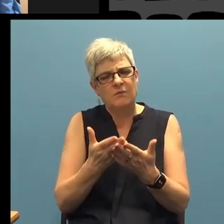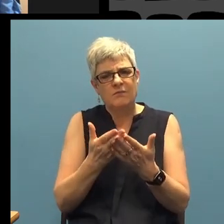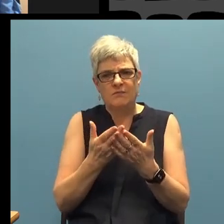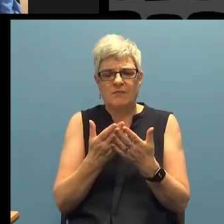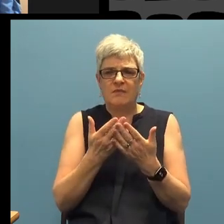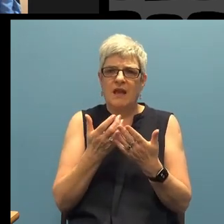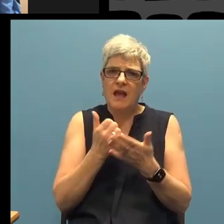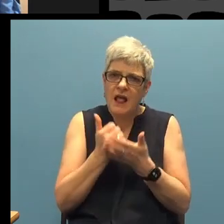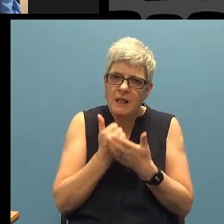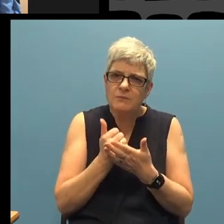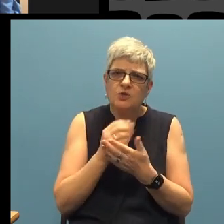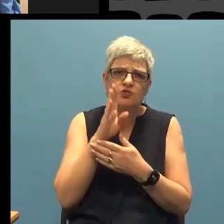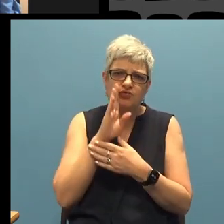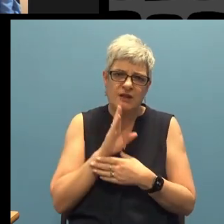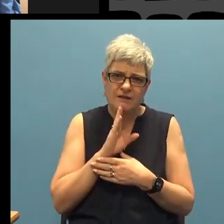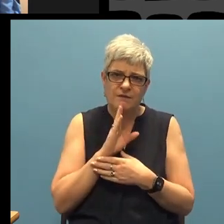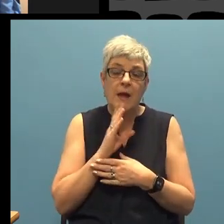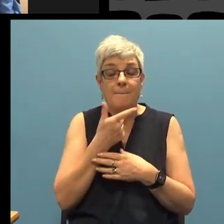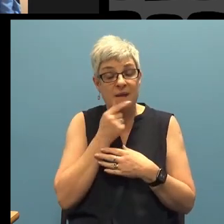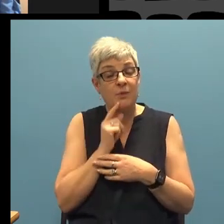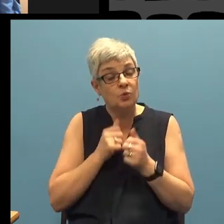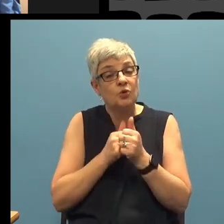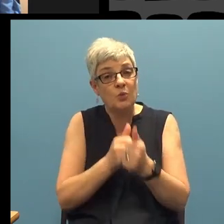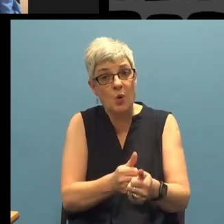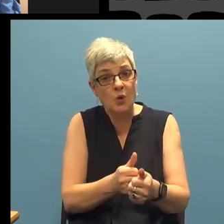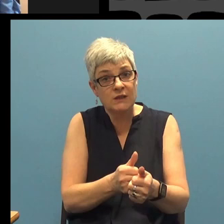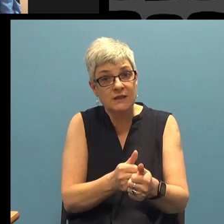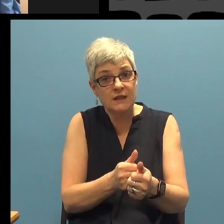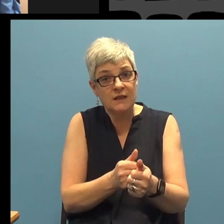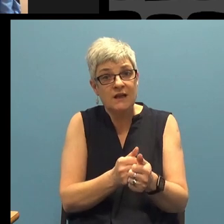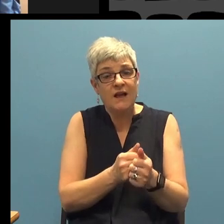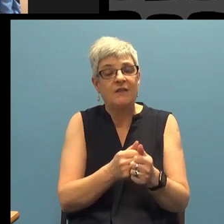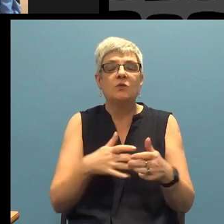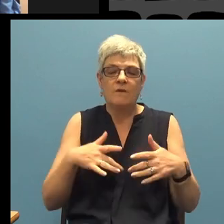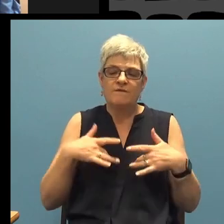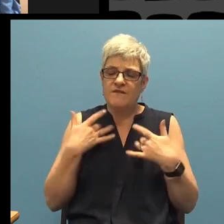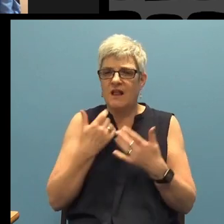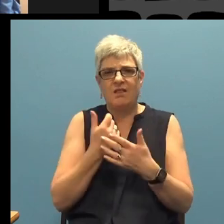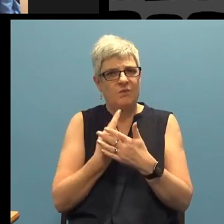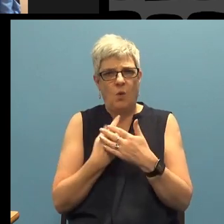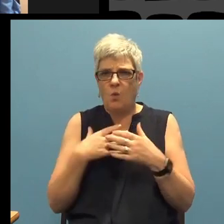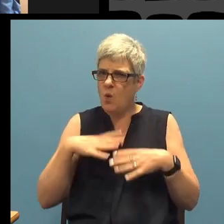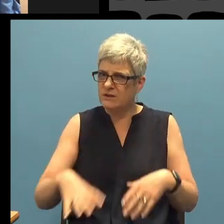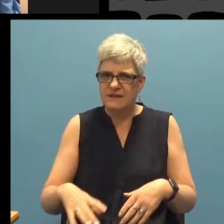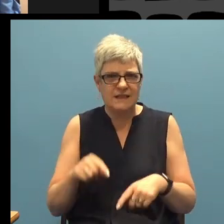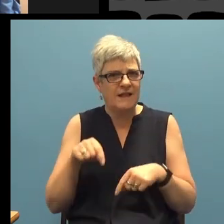to support them, and that this time would not be filled with unwanted sadness.